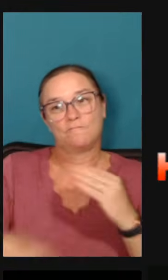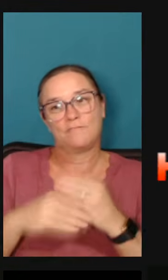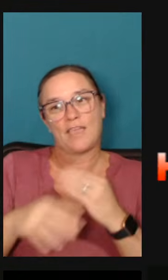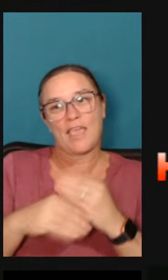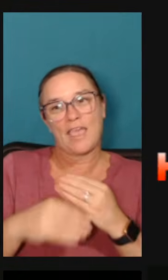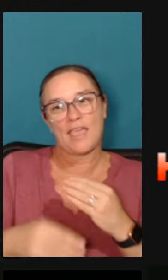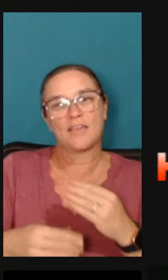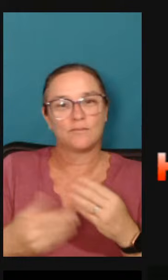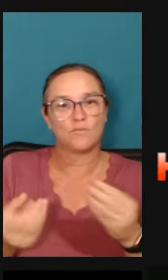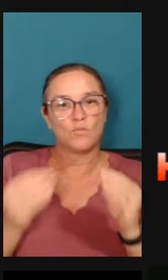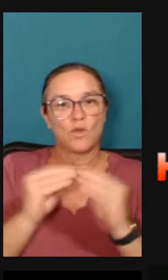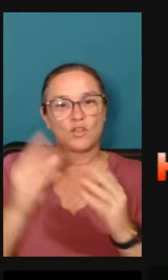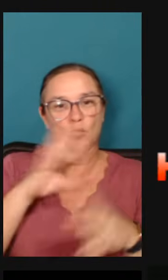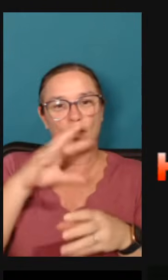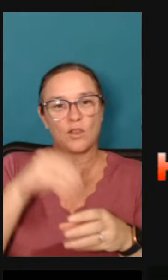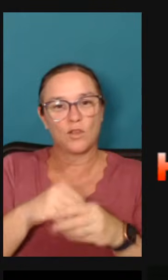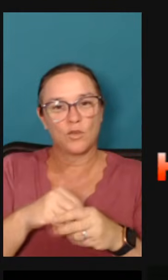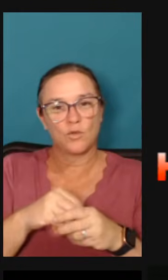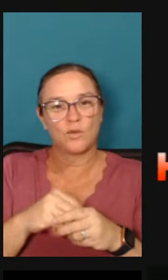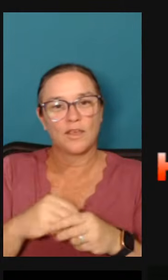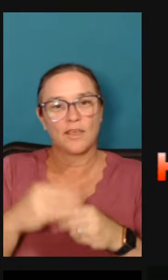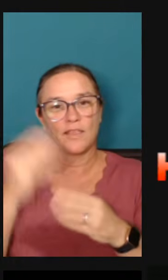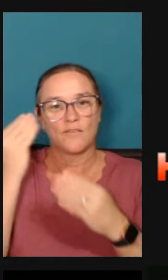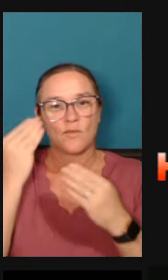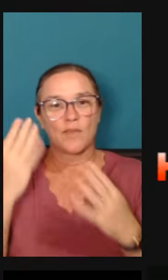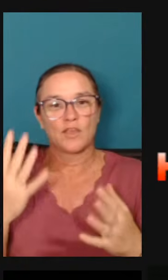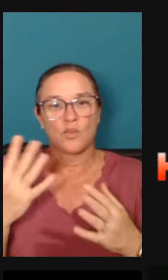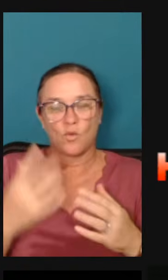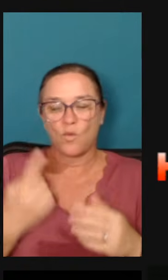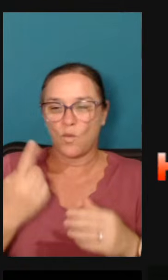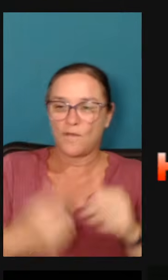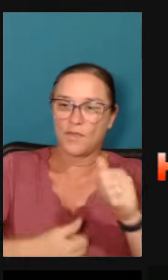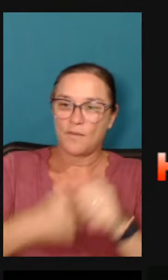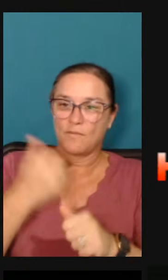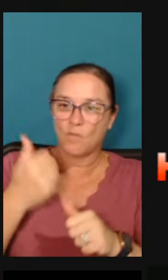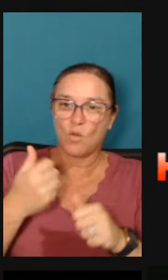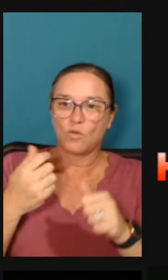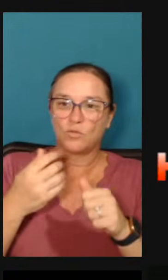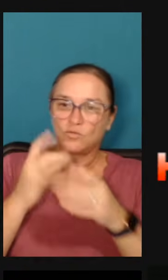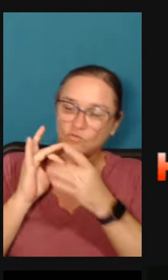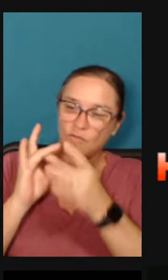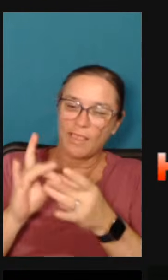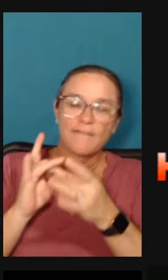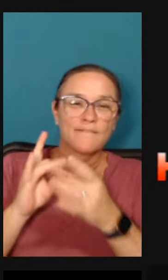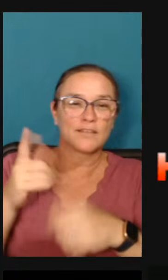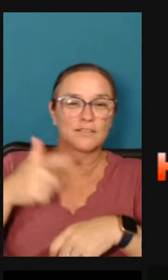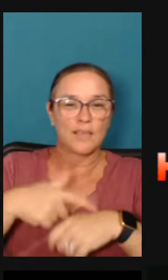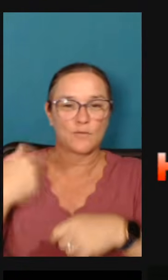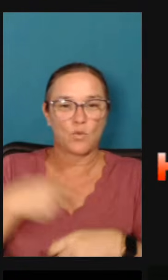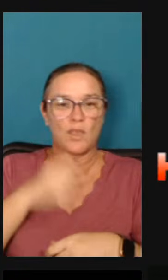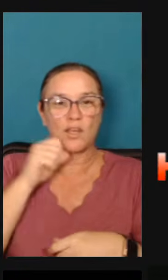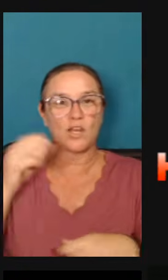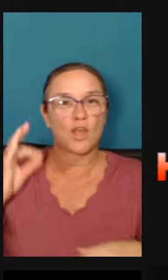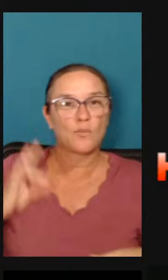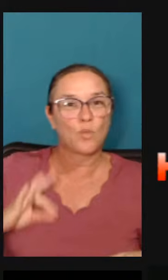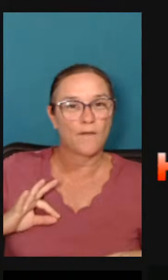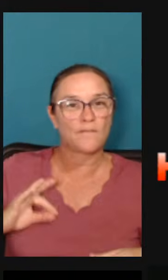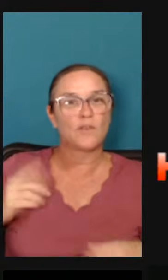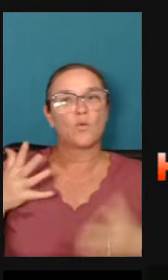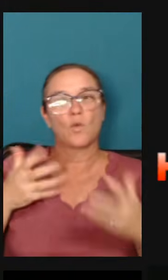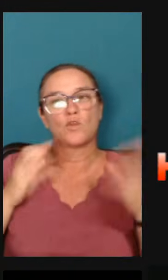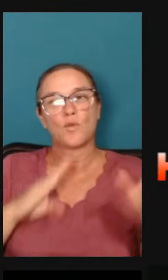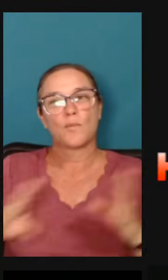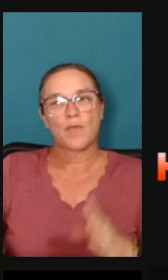this information in one of our most relevant times, right? Because we are a nonprofit here to improve our preparedness